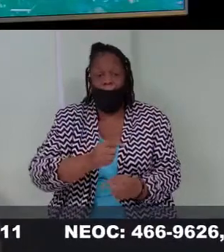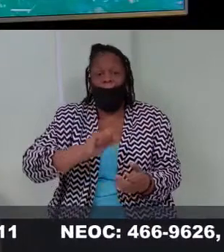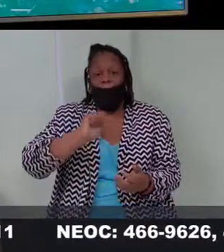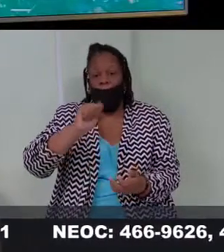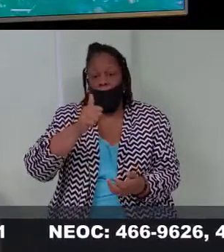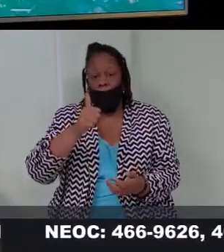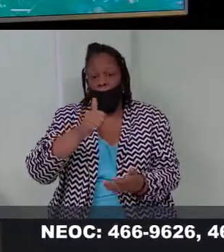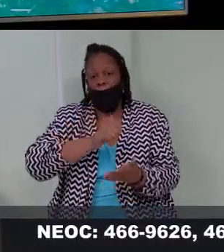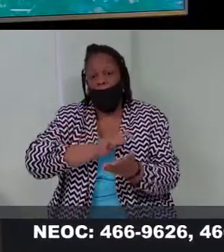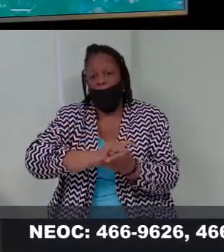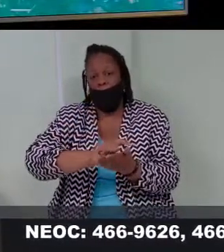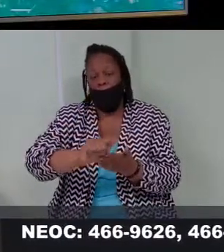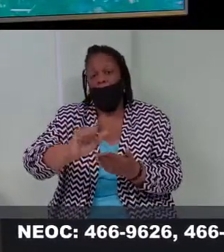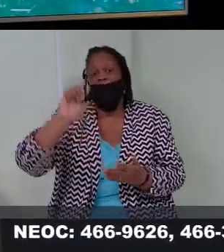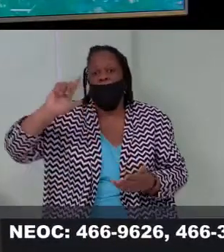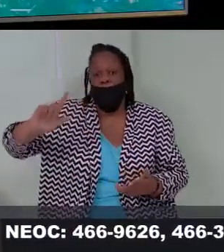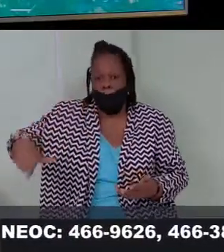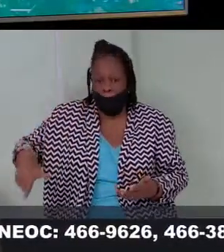Dr. Wilkinson.